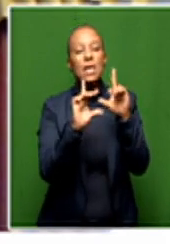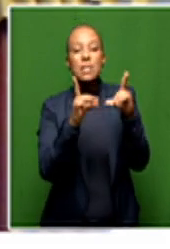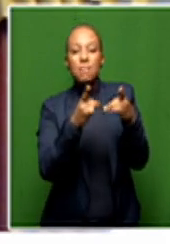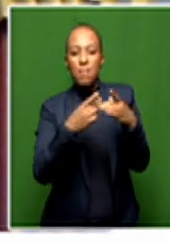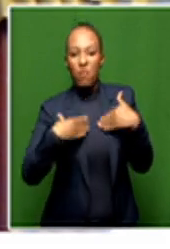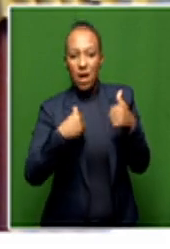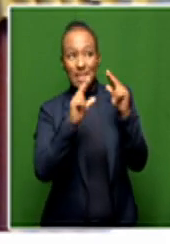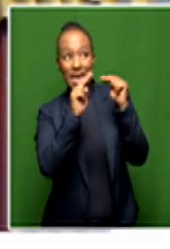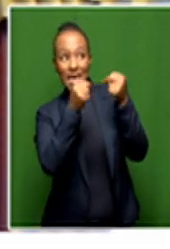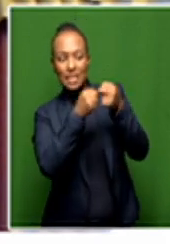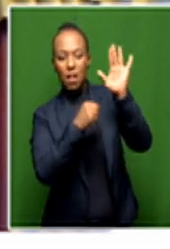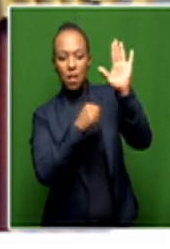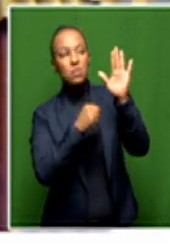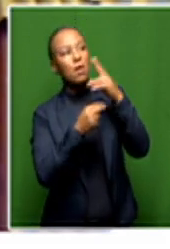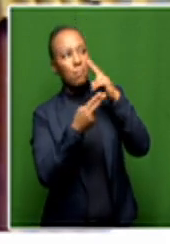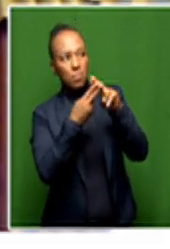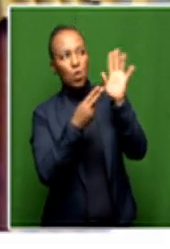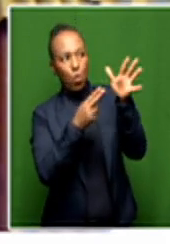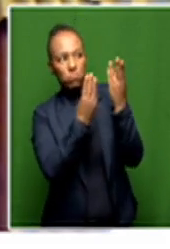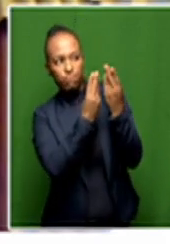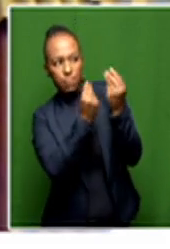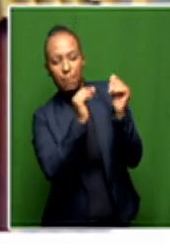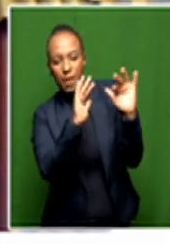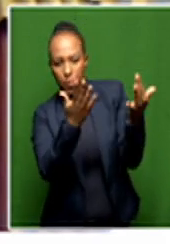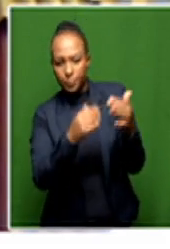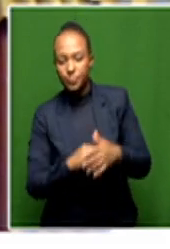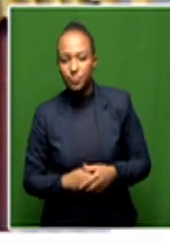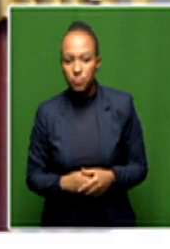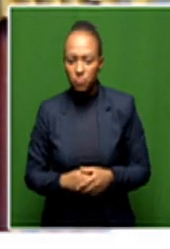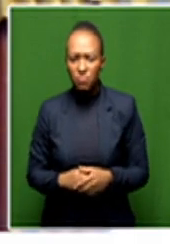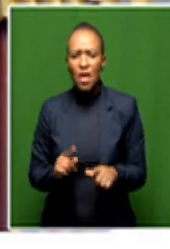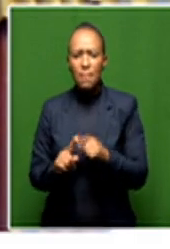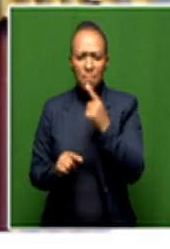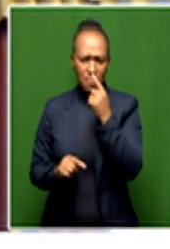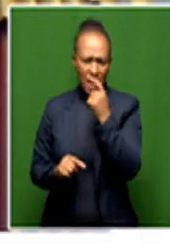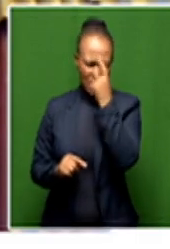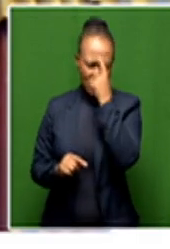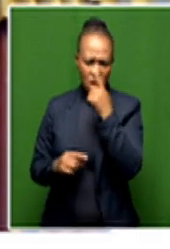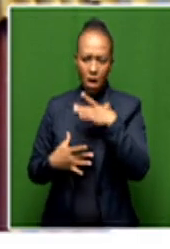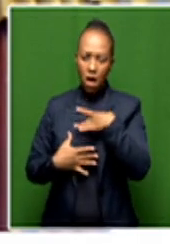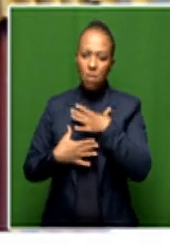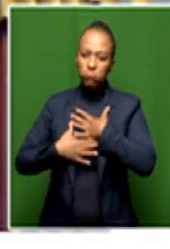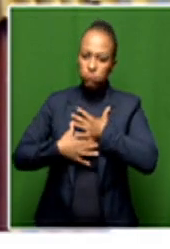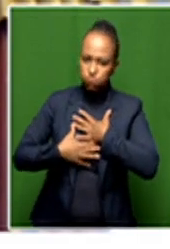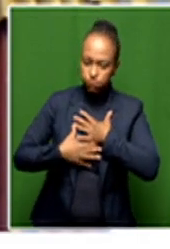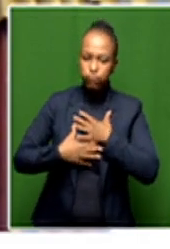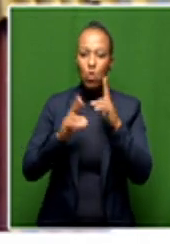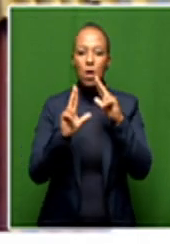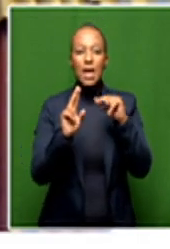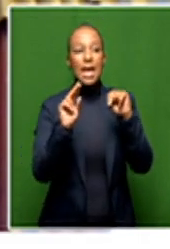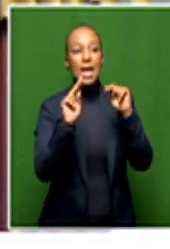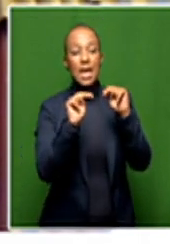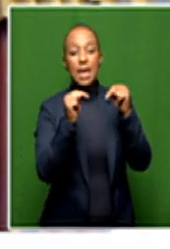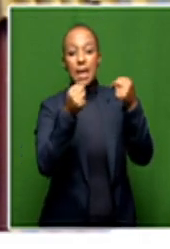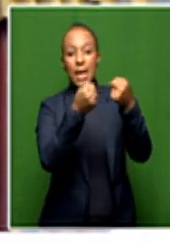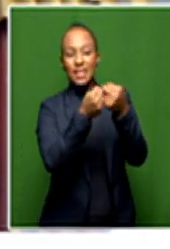they promised to look at that. And I think there's quite a willingness, especially from National Department of Health,